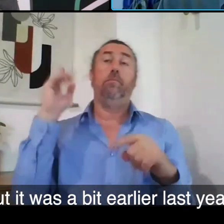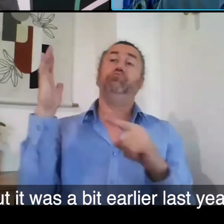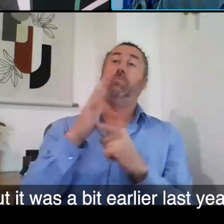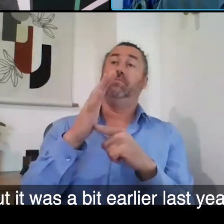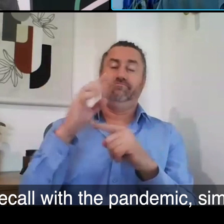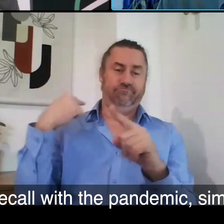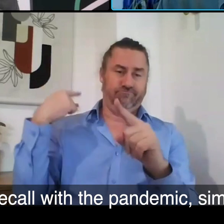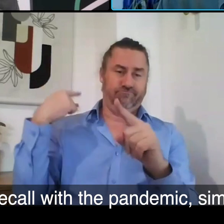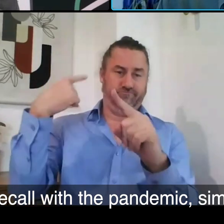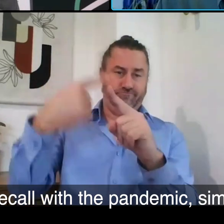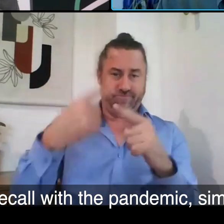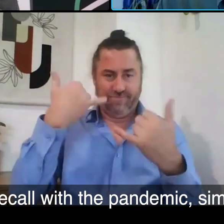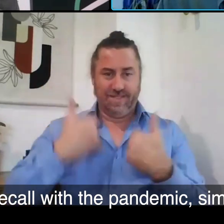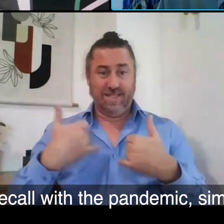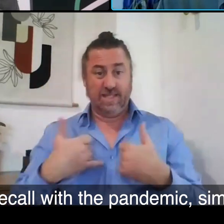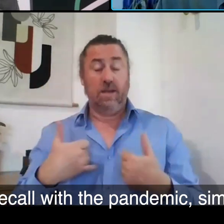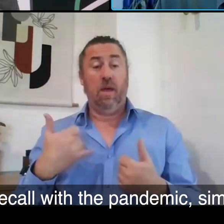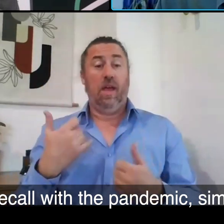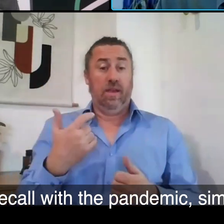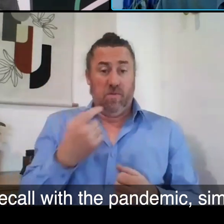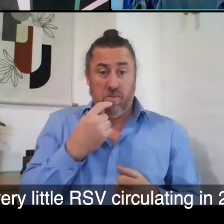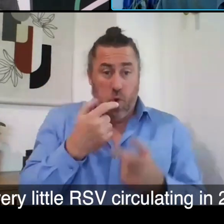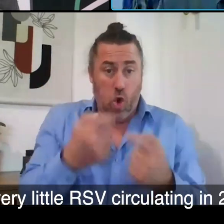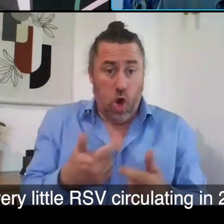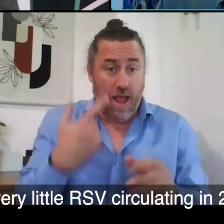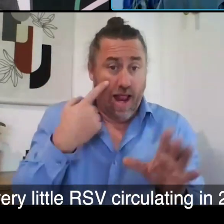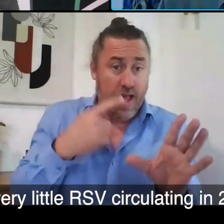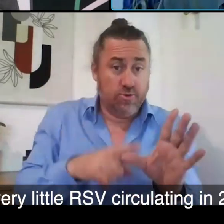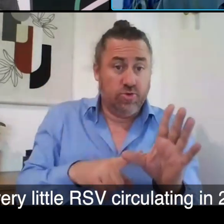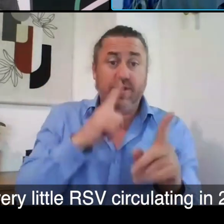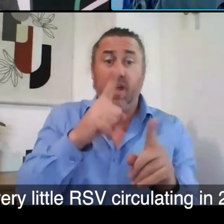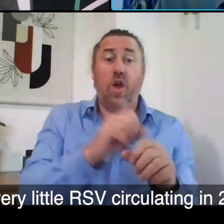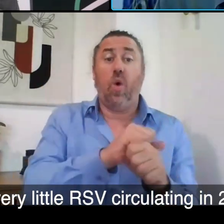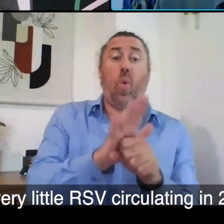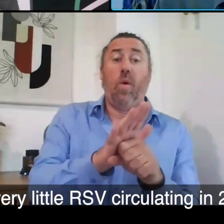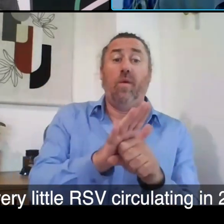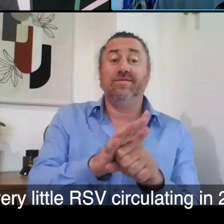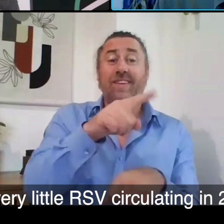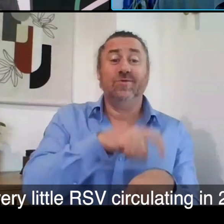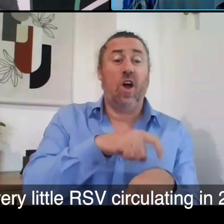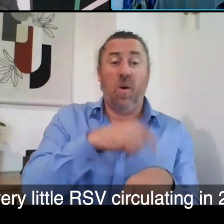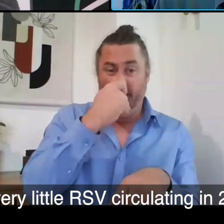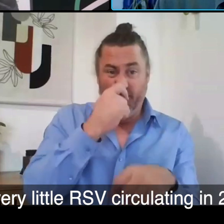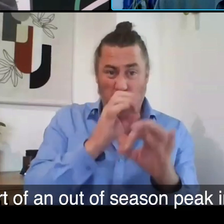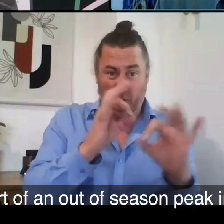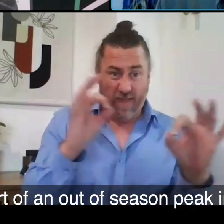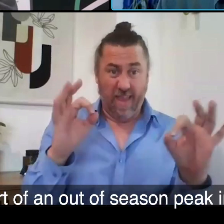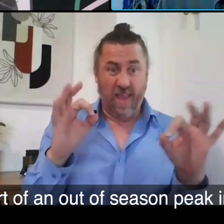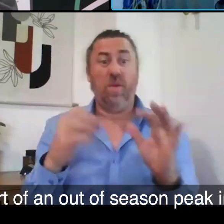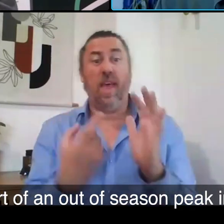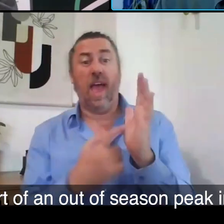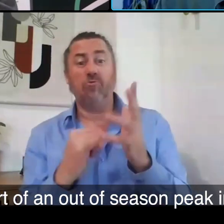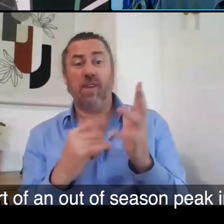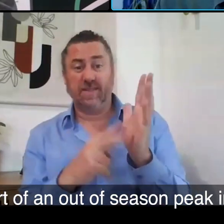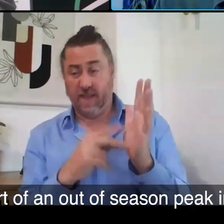year. People will recall with the pandemic, as similar to no flu, we saw very little RSV circulating in 2020 and then sort of an out